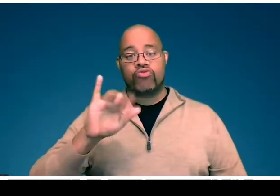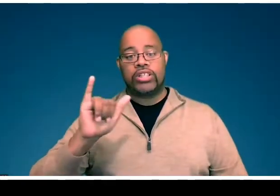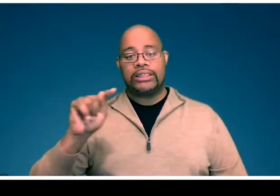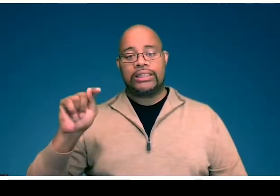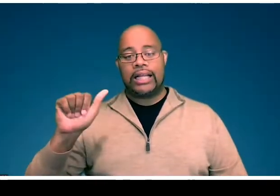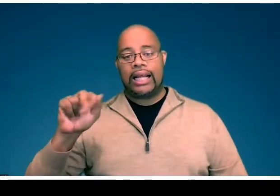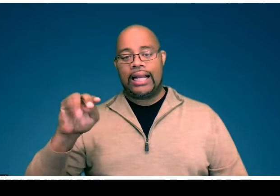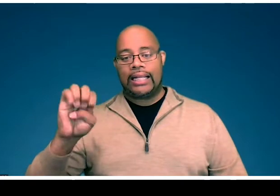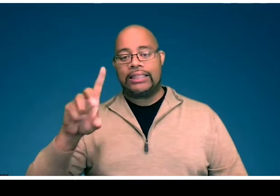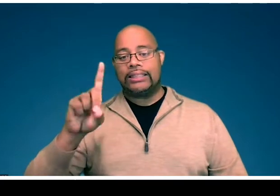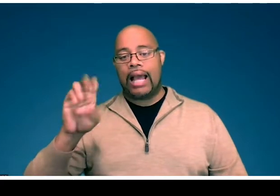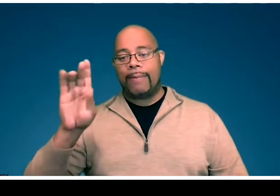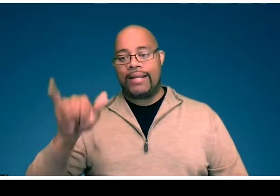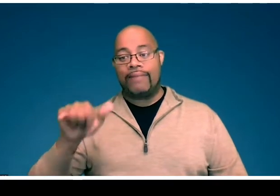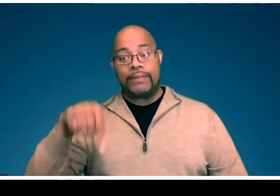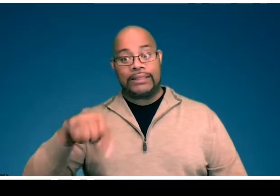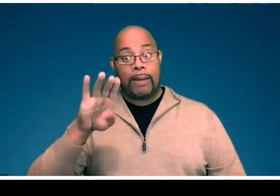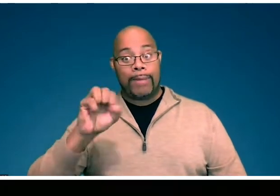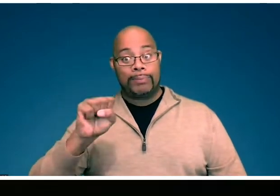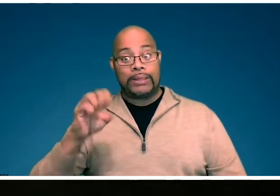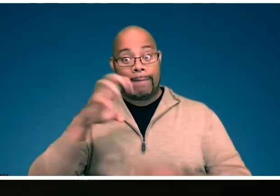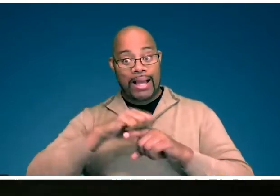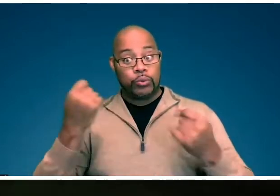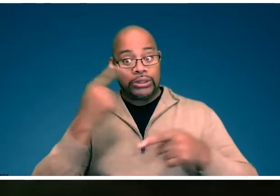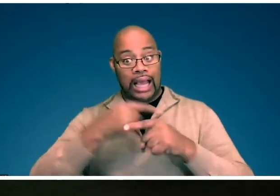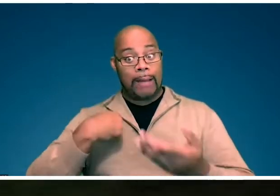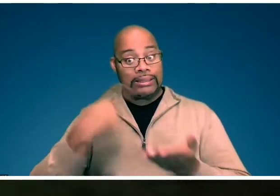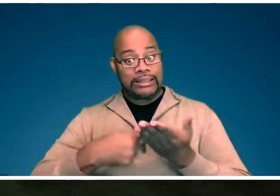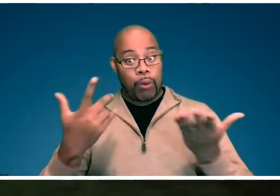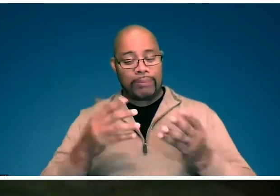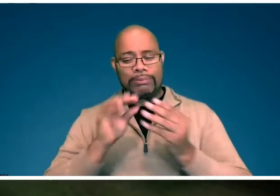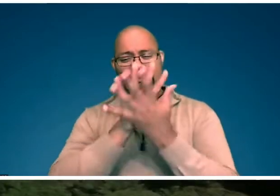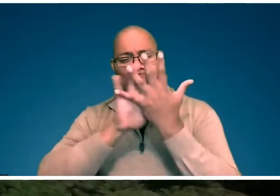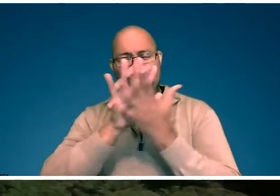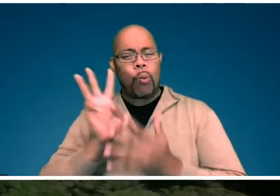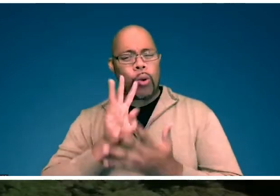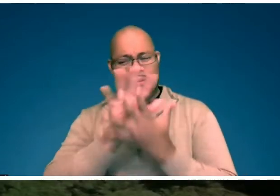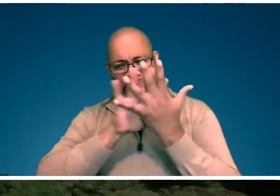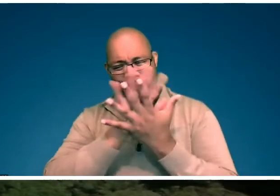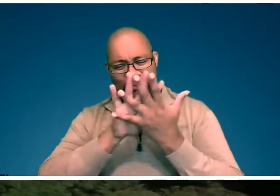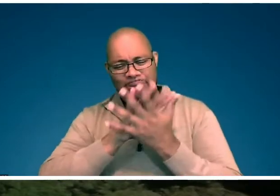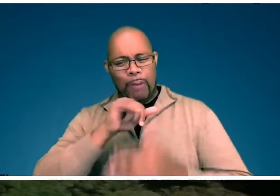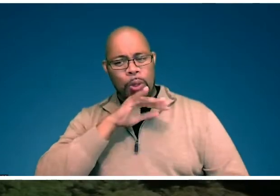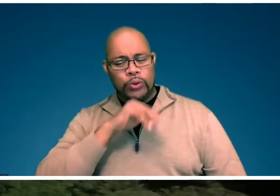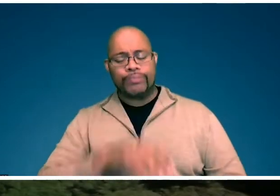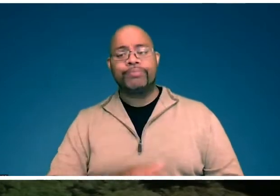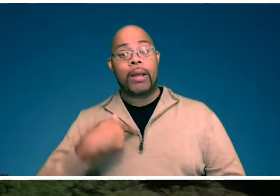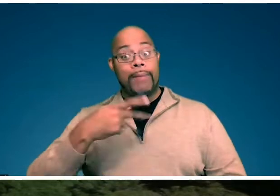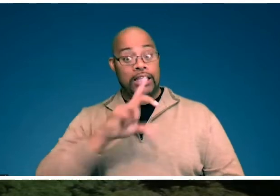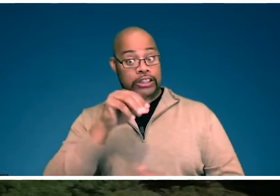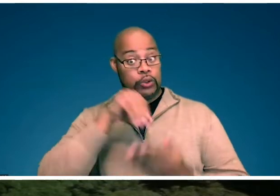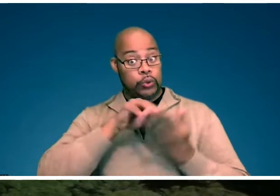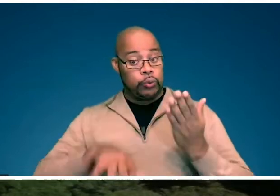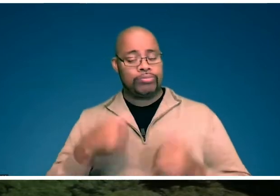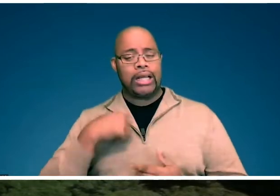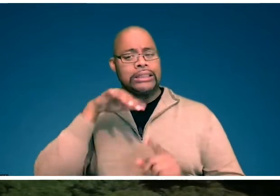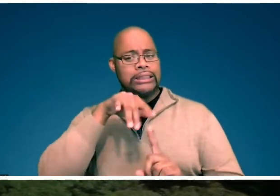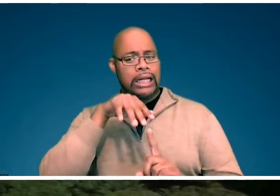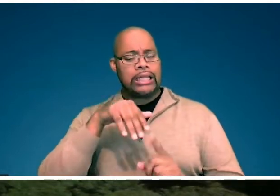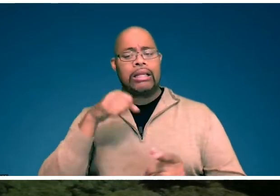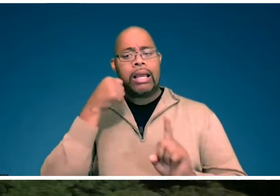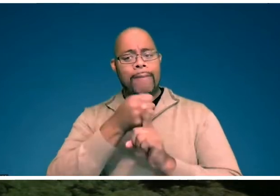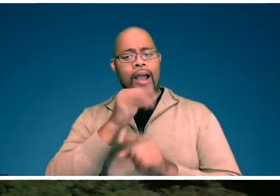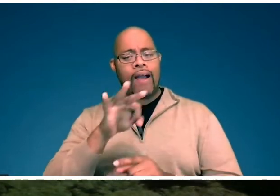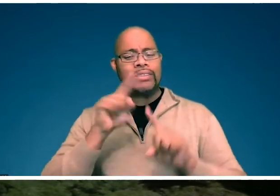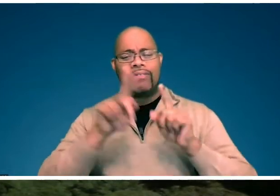I'm Brittanie Dabney, and this is BIMS Bites. And today I'll be biting into sediment pollution. So, I'm a PhD student. I study